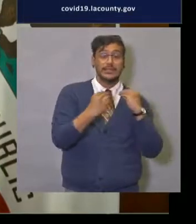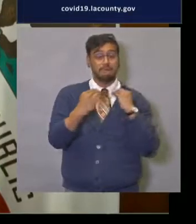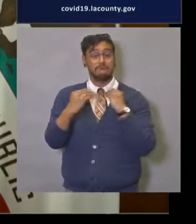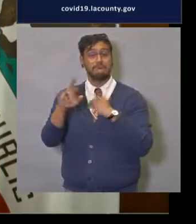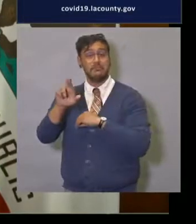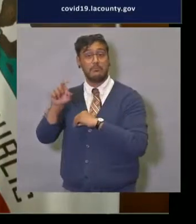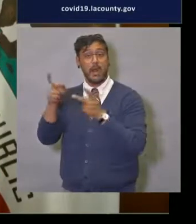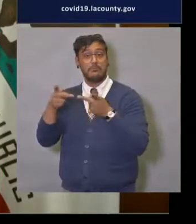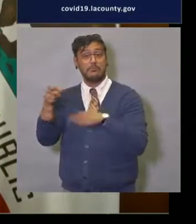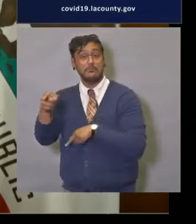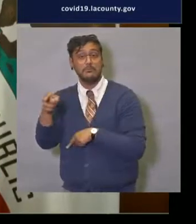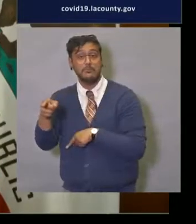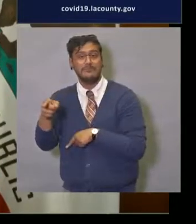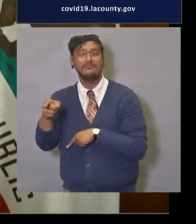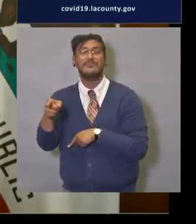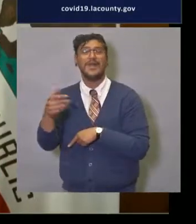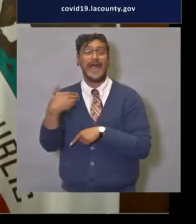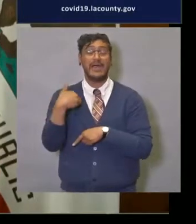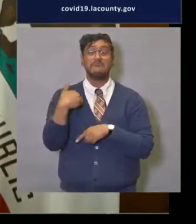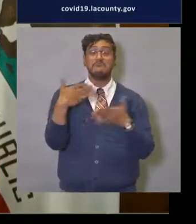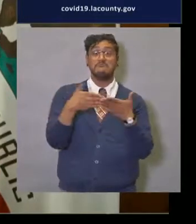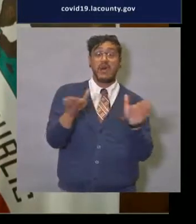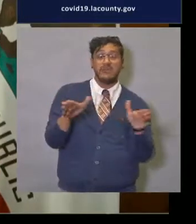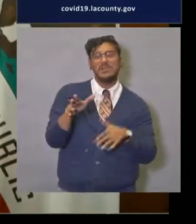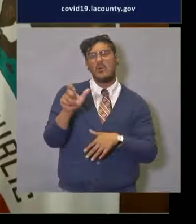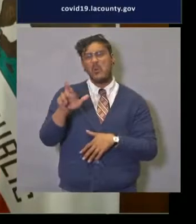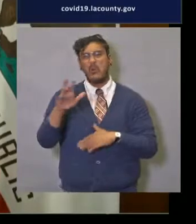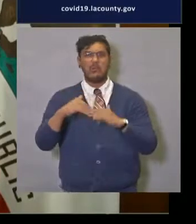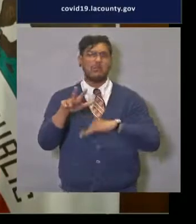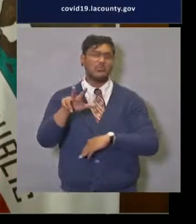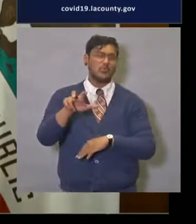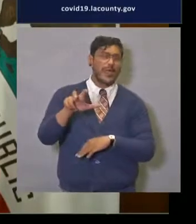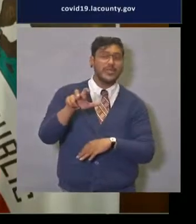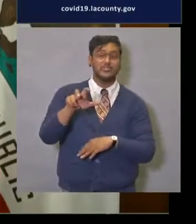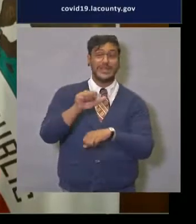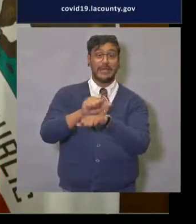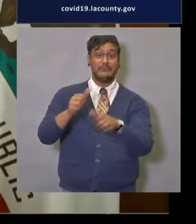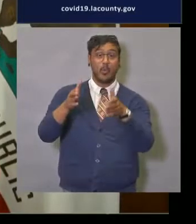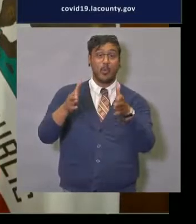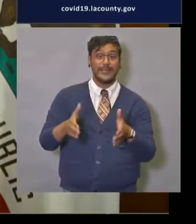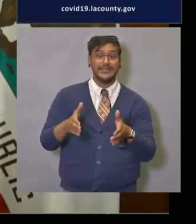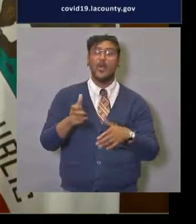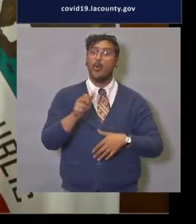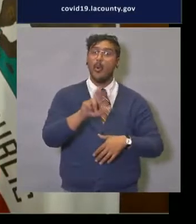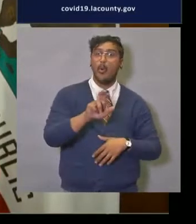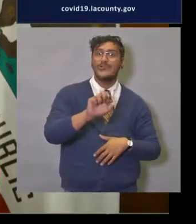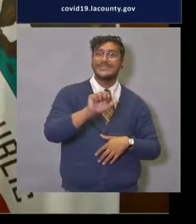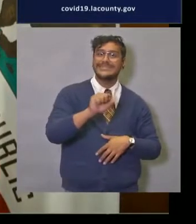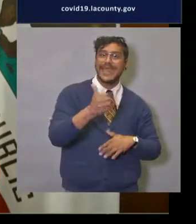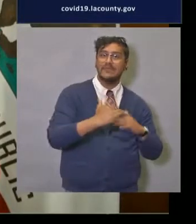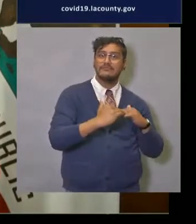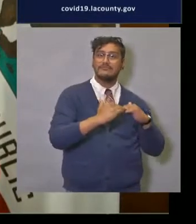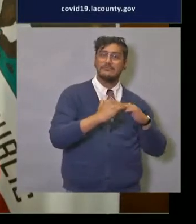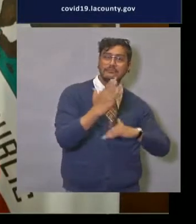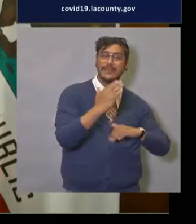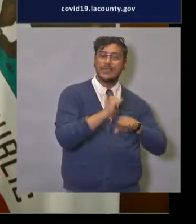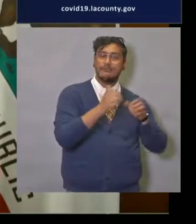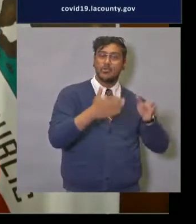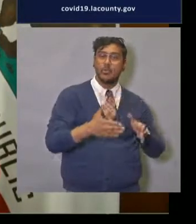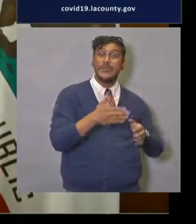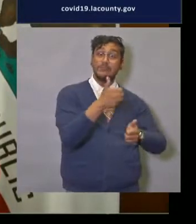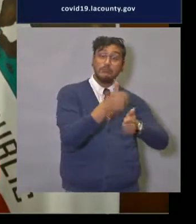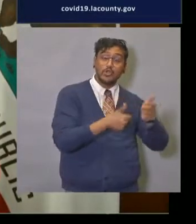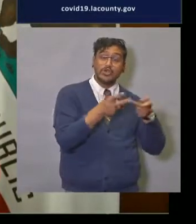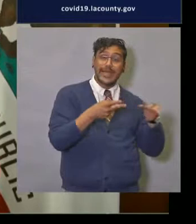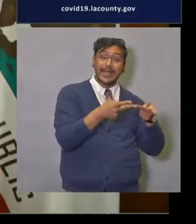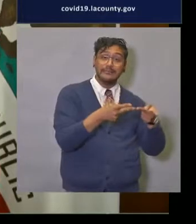traded or have 300 or more employees nationwide and more than 10 employees per site to provide employees with